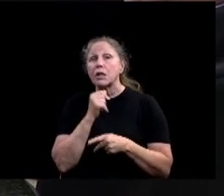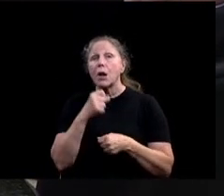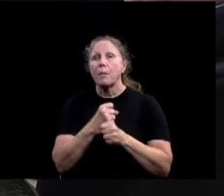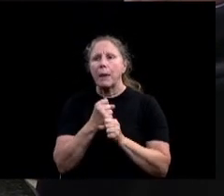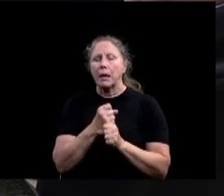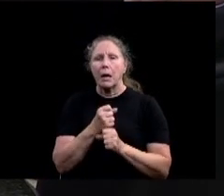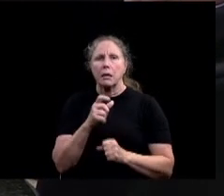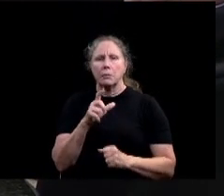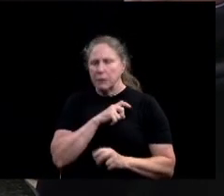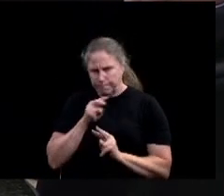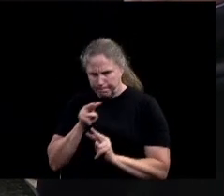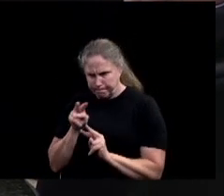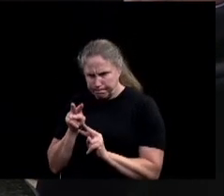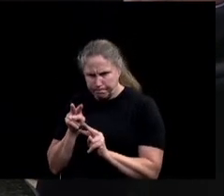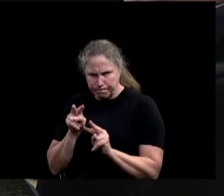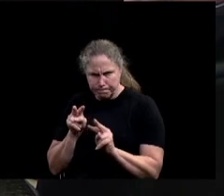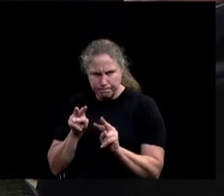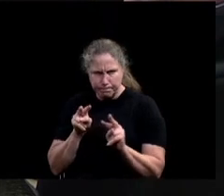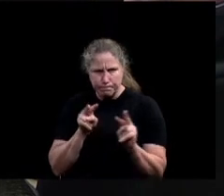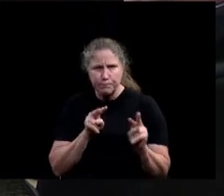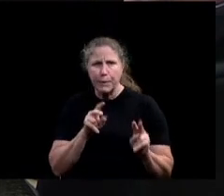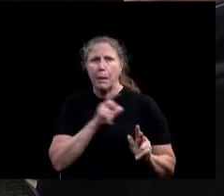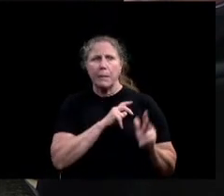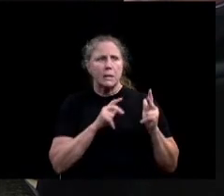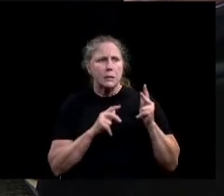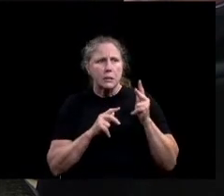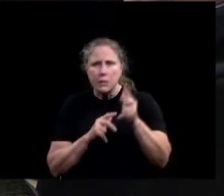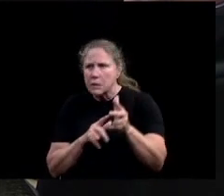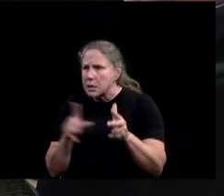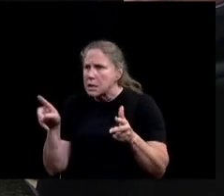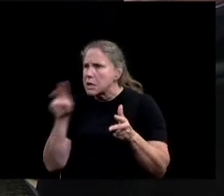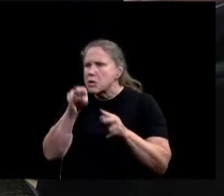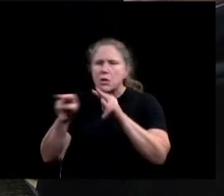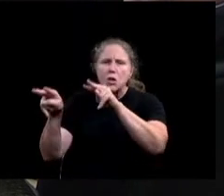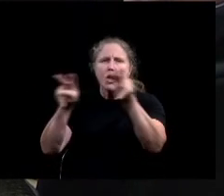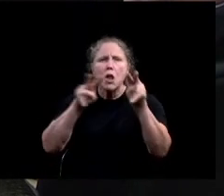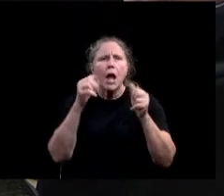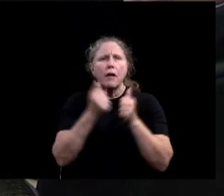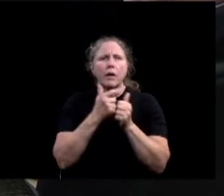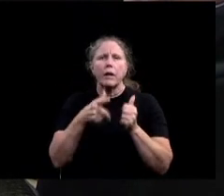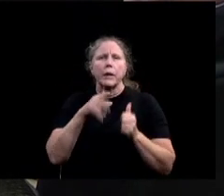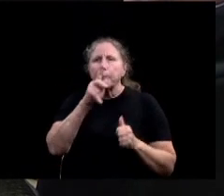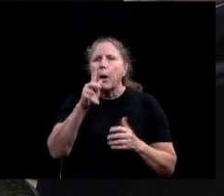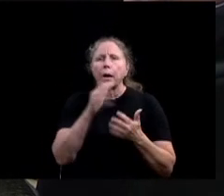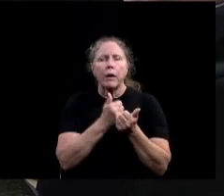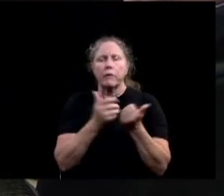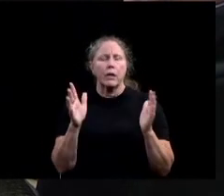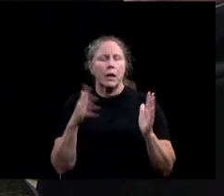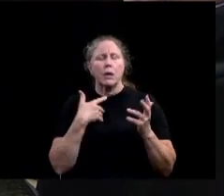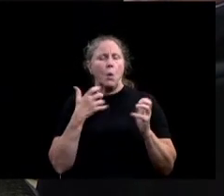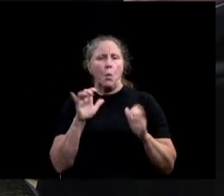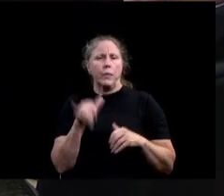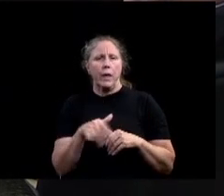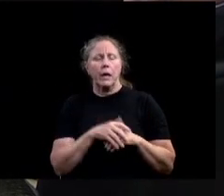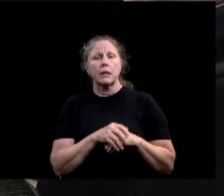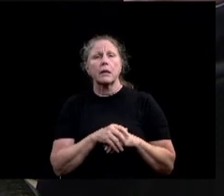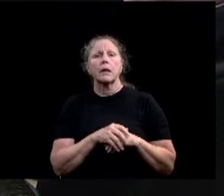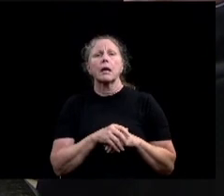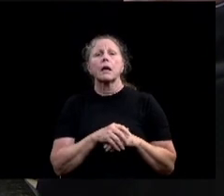every corner and every park. The way we displace some of that out of parks, as the